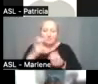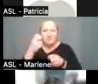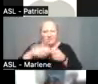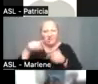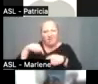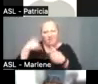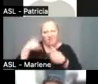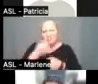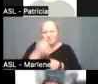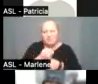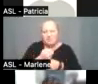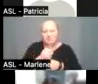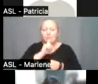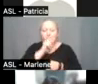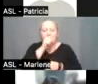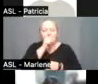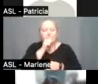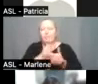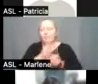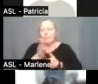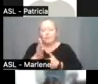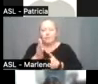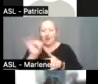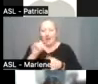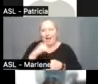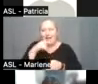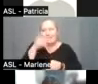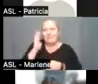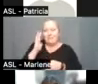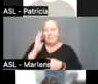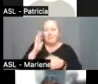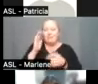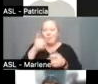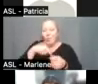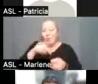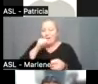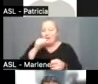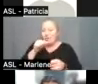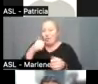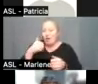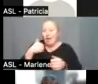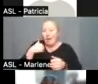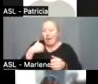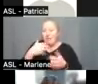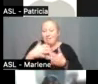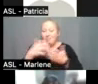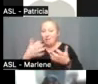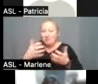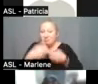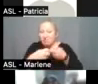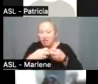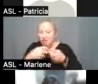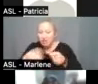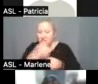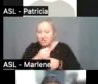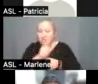they really have hung in there with us and as i said earlier uh we don't have much attrition this year um which we're